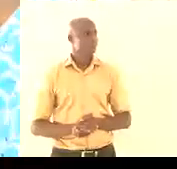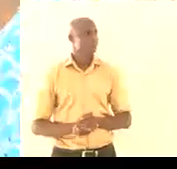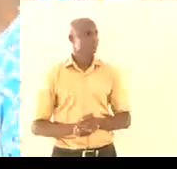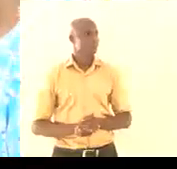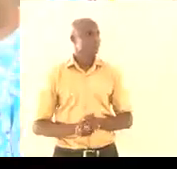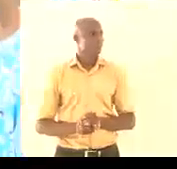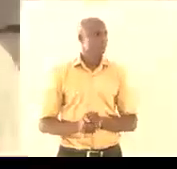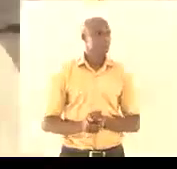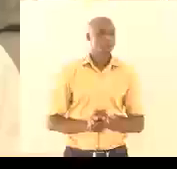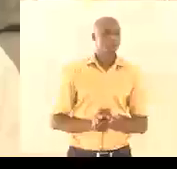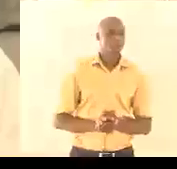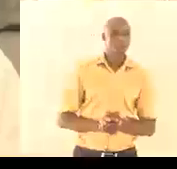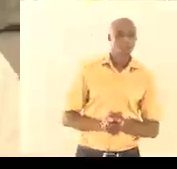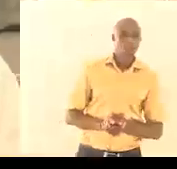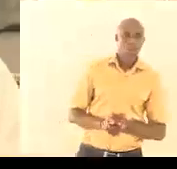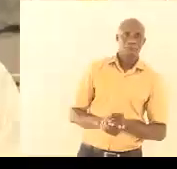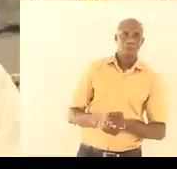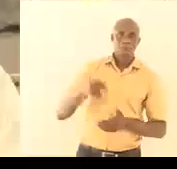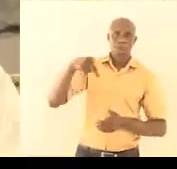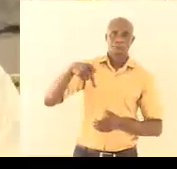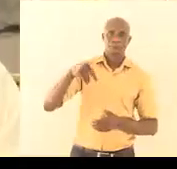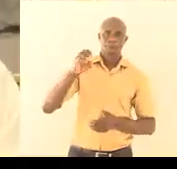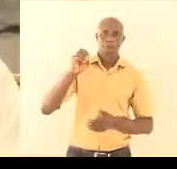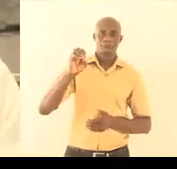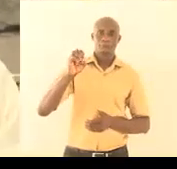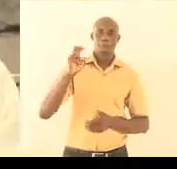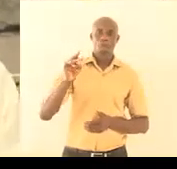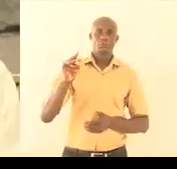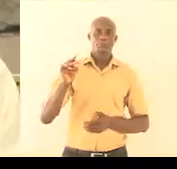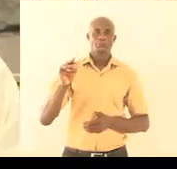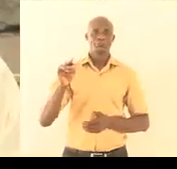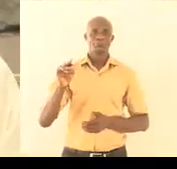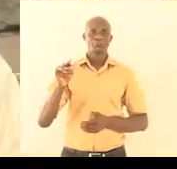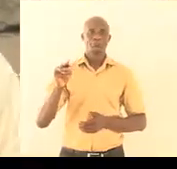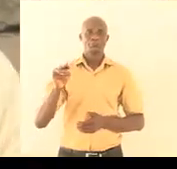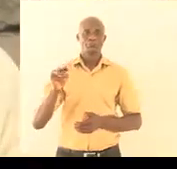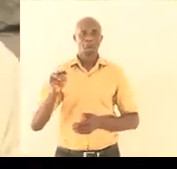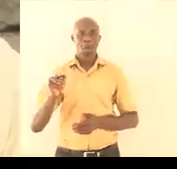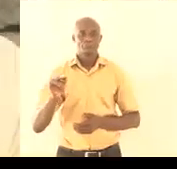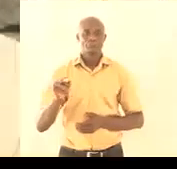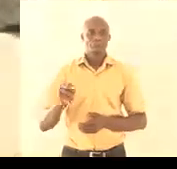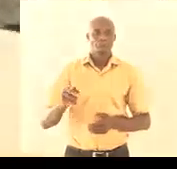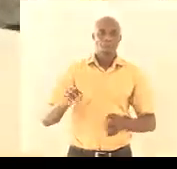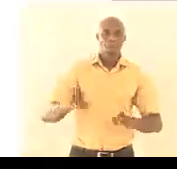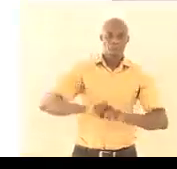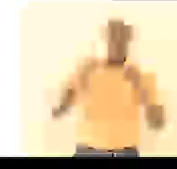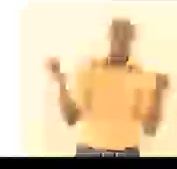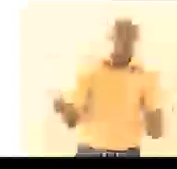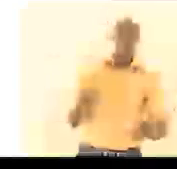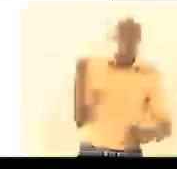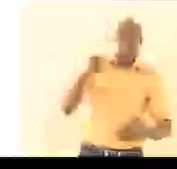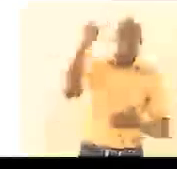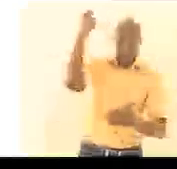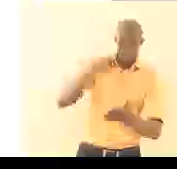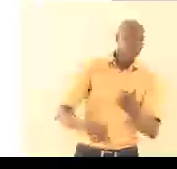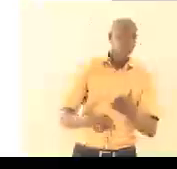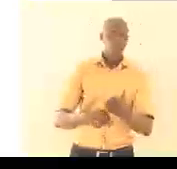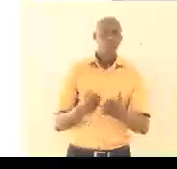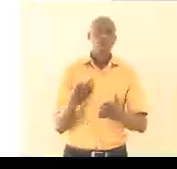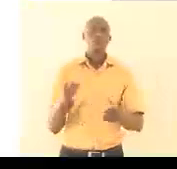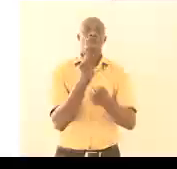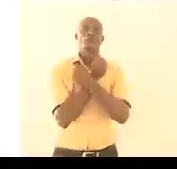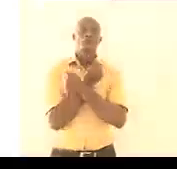Let me end with a poem I call Vulnerability. The cost of love